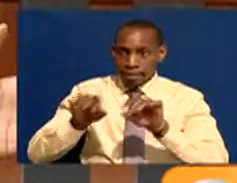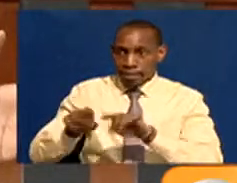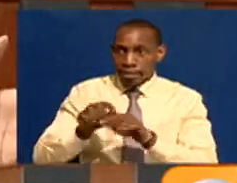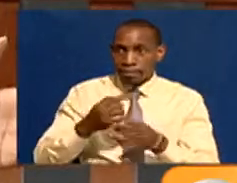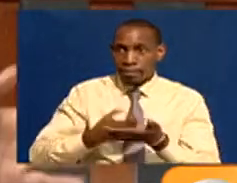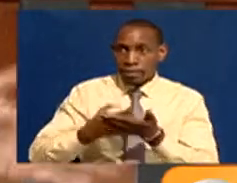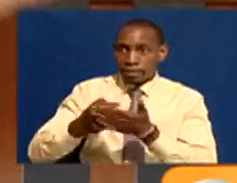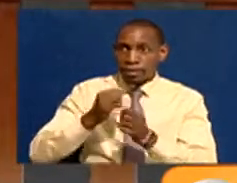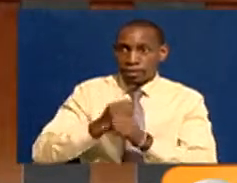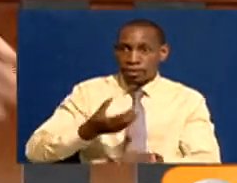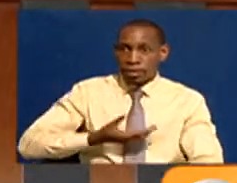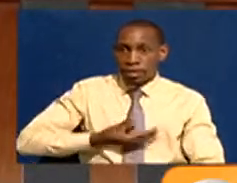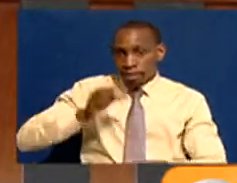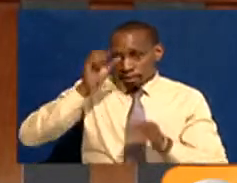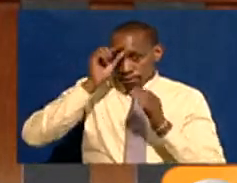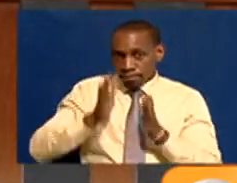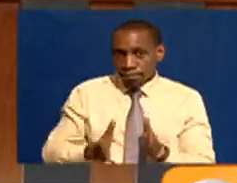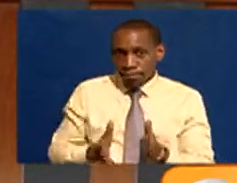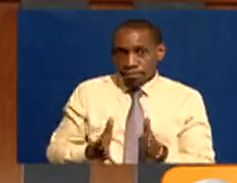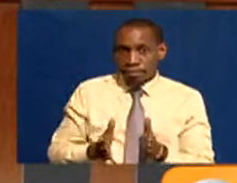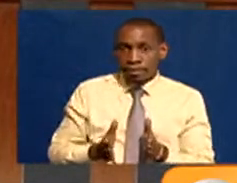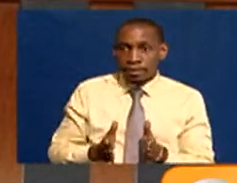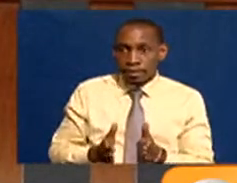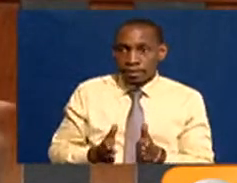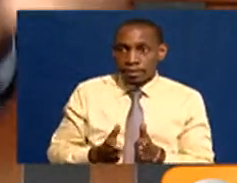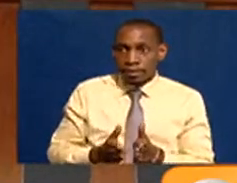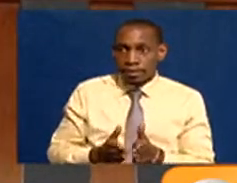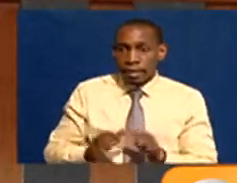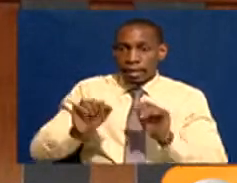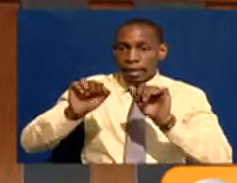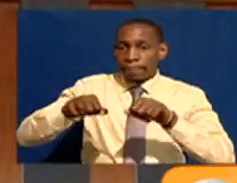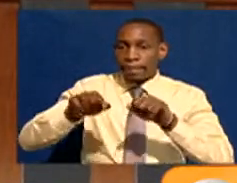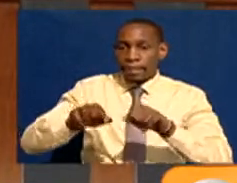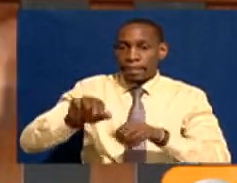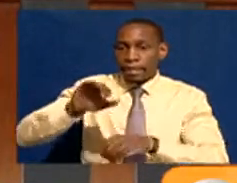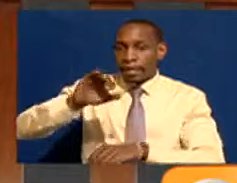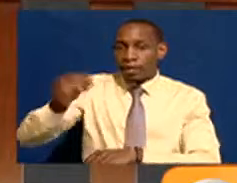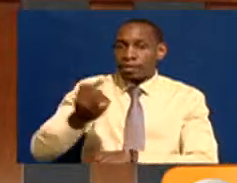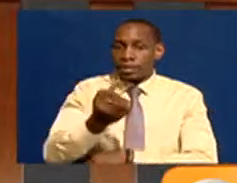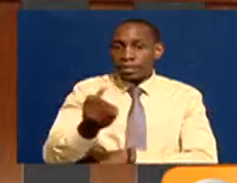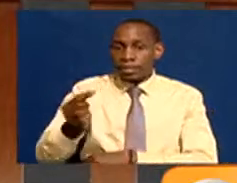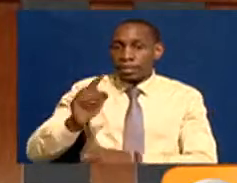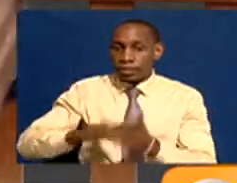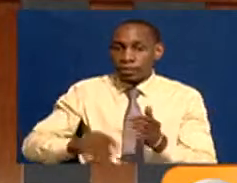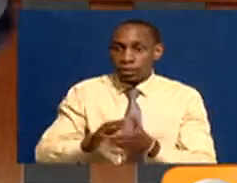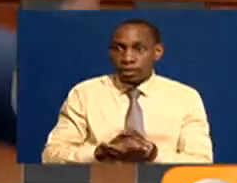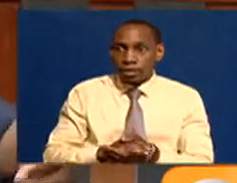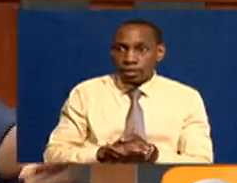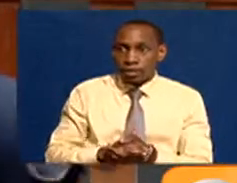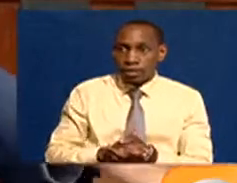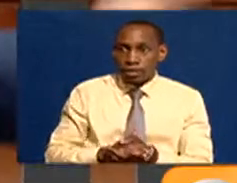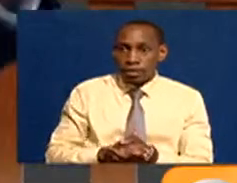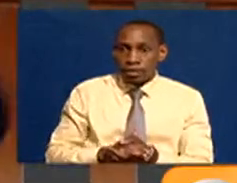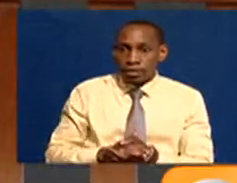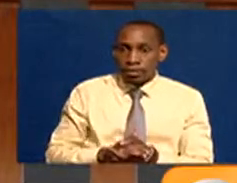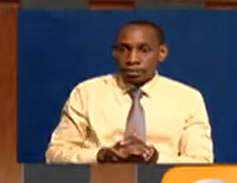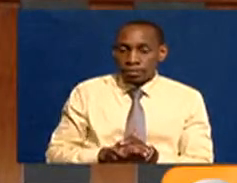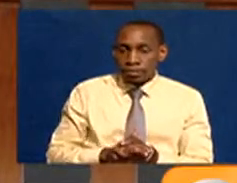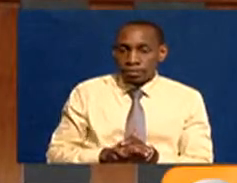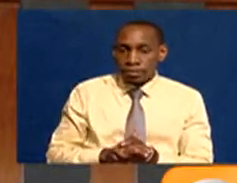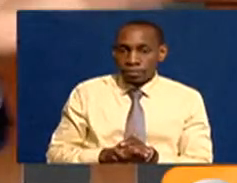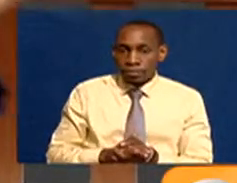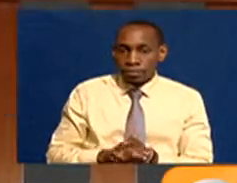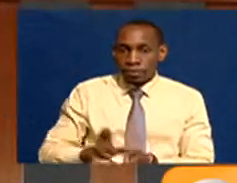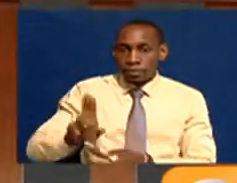with the Council of Governors to have what is the core competencies of every county. What is the USP, the unique selling point of every